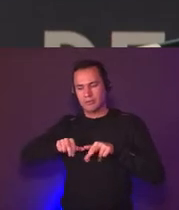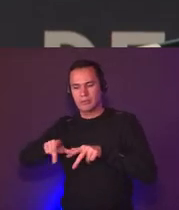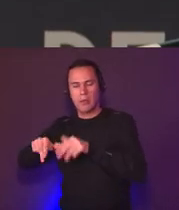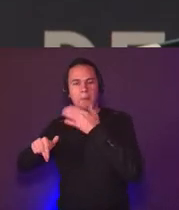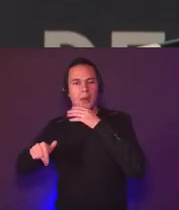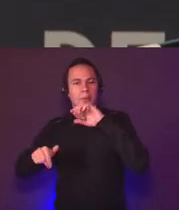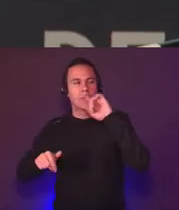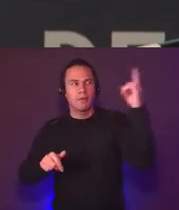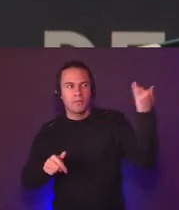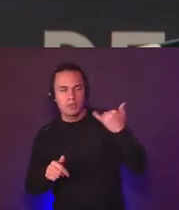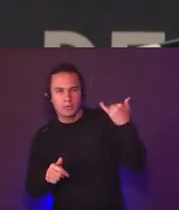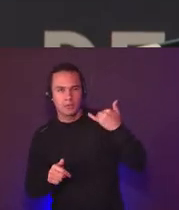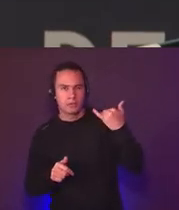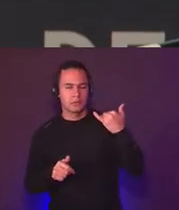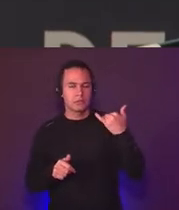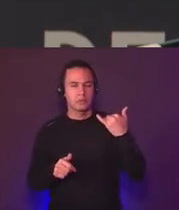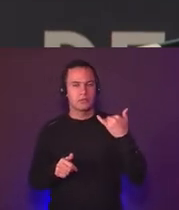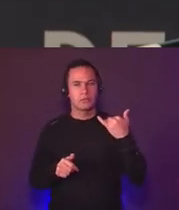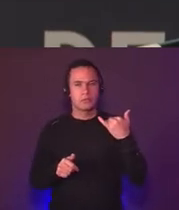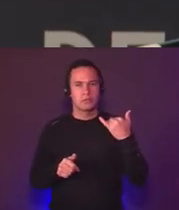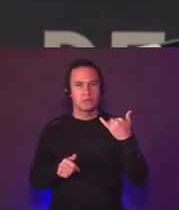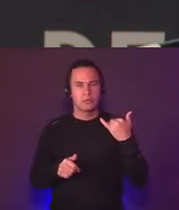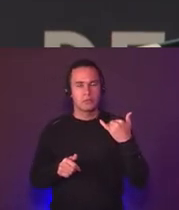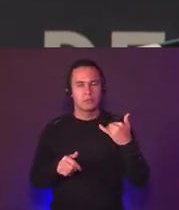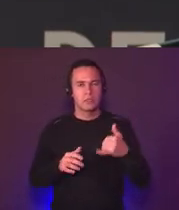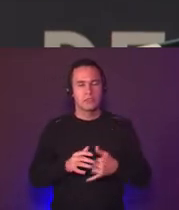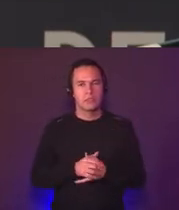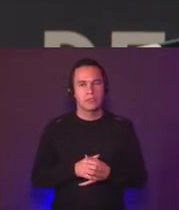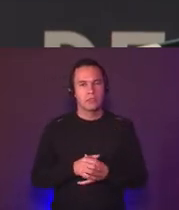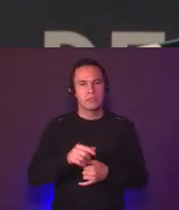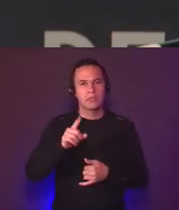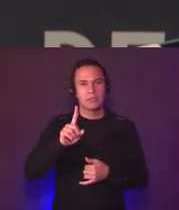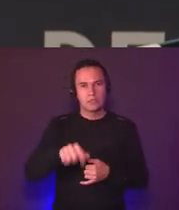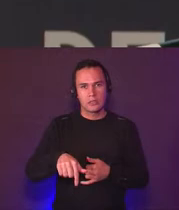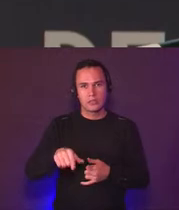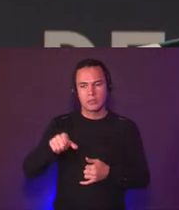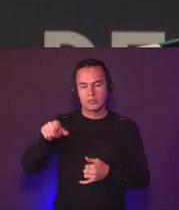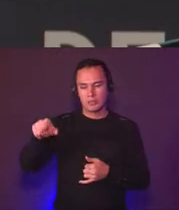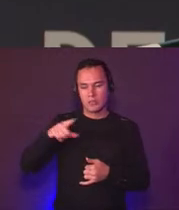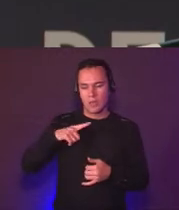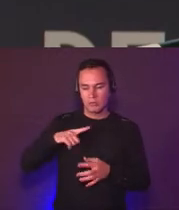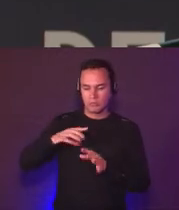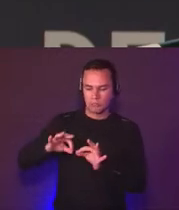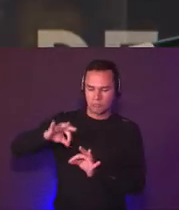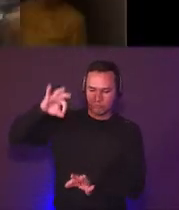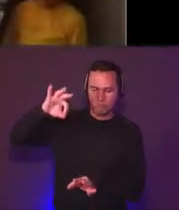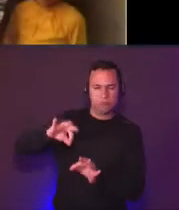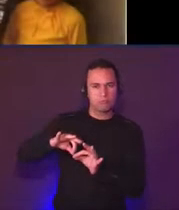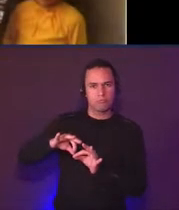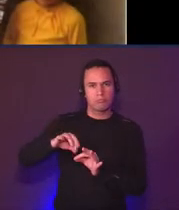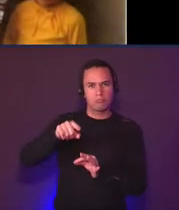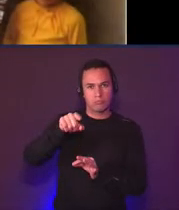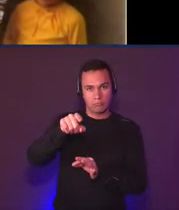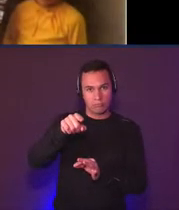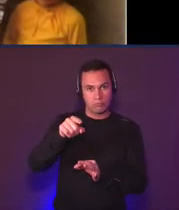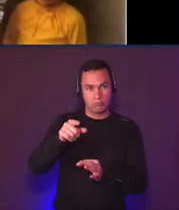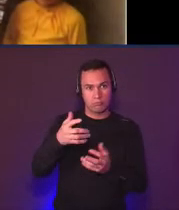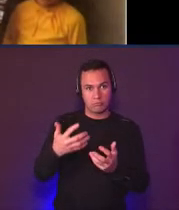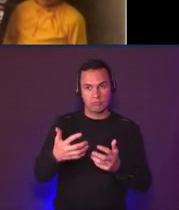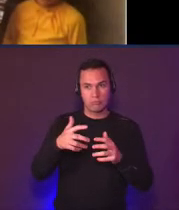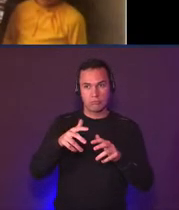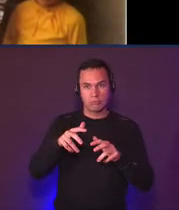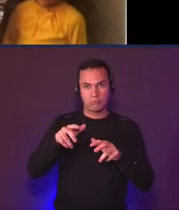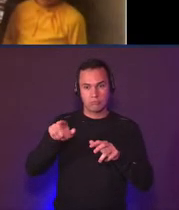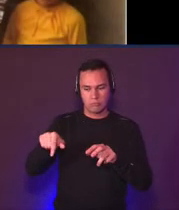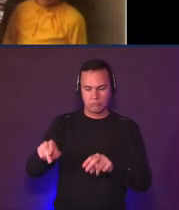us kids, line up according to height. So if you guys would like to line up according to height after the session